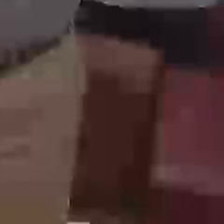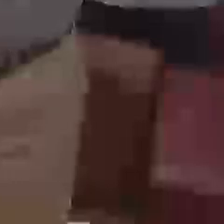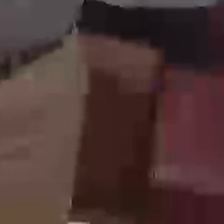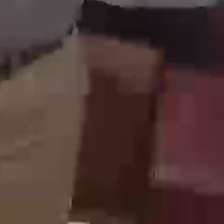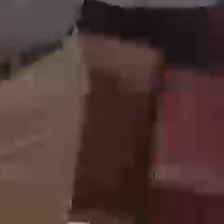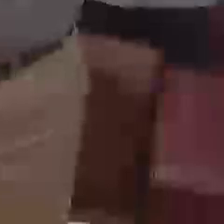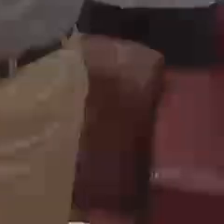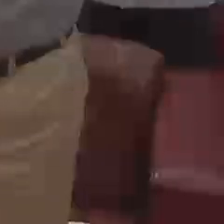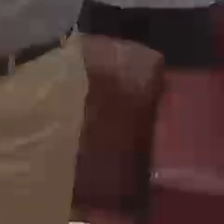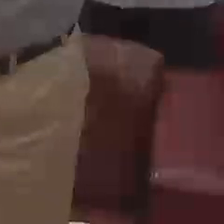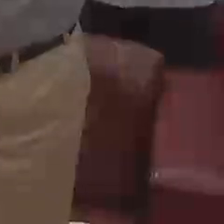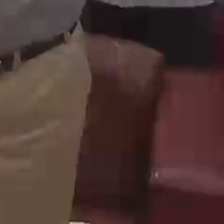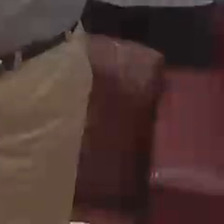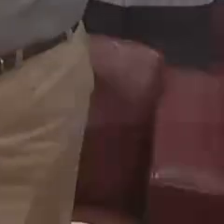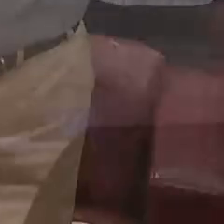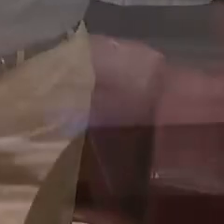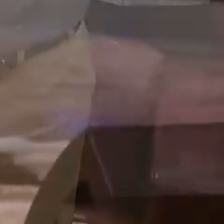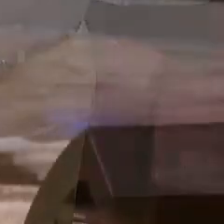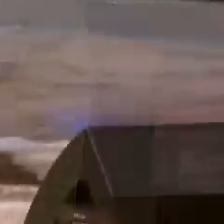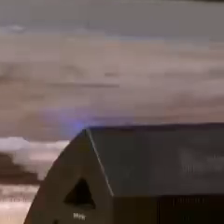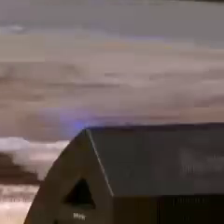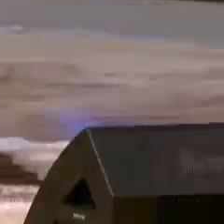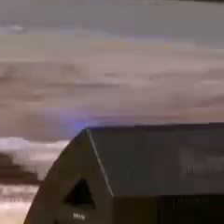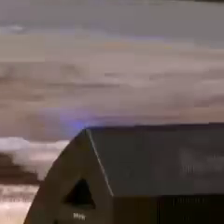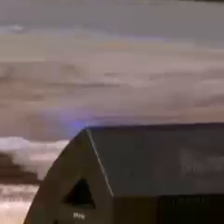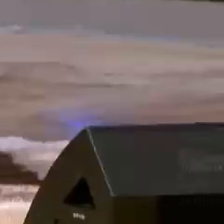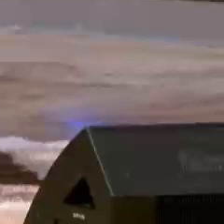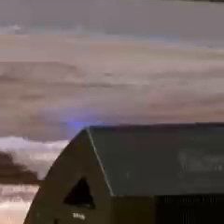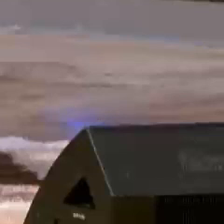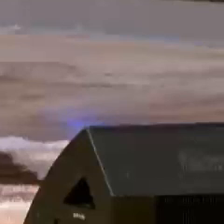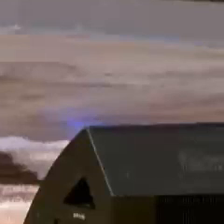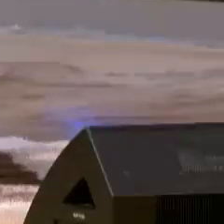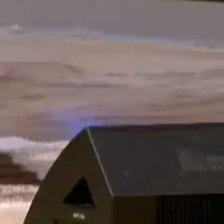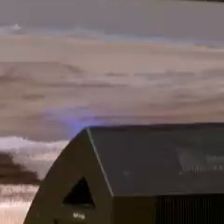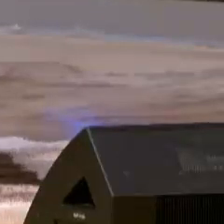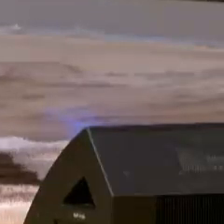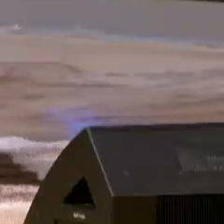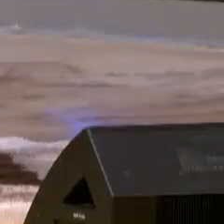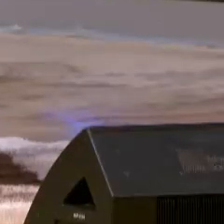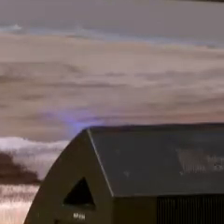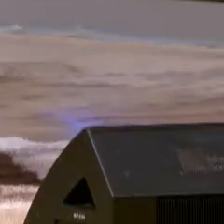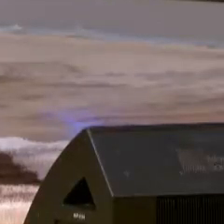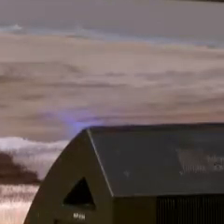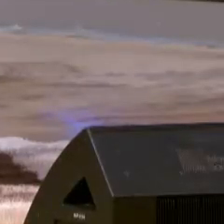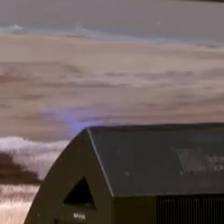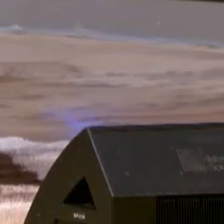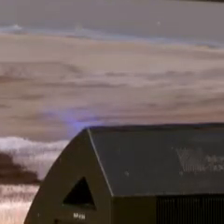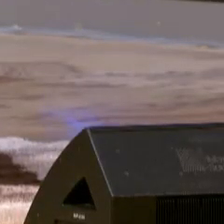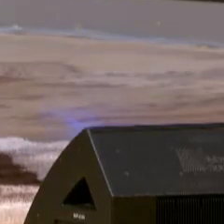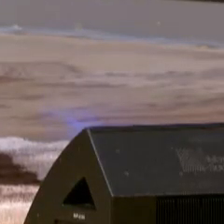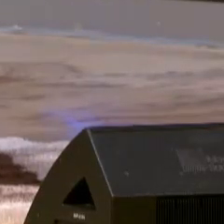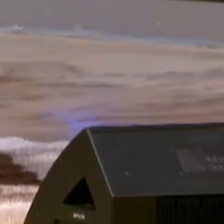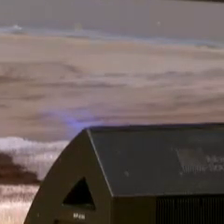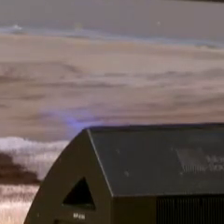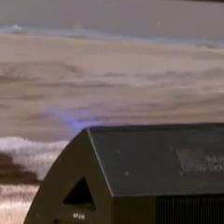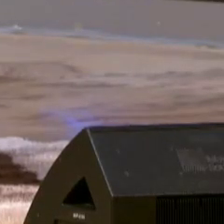I welcome everyone to our Bible study tonight. Those of us in our various congregations and those